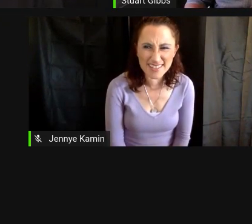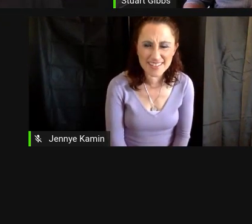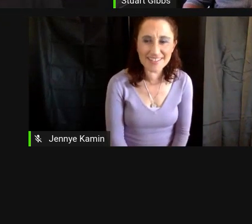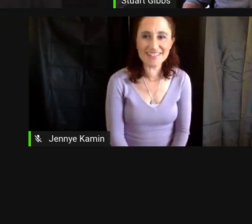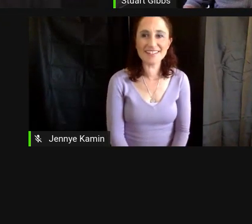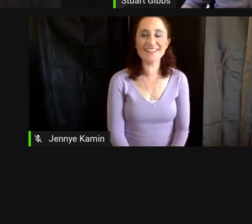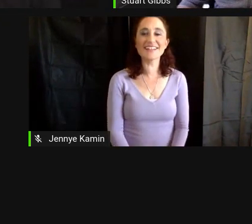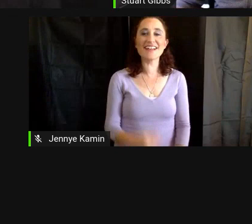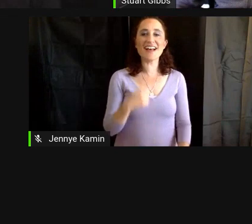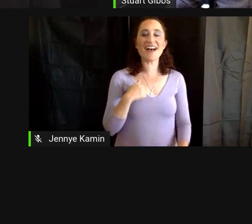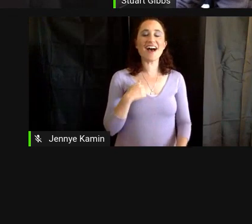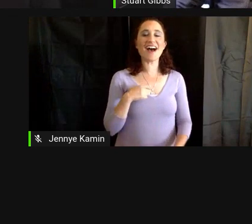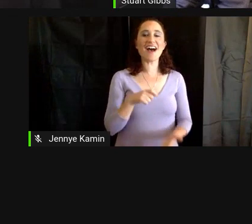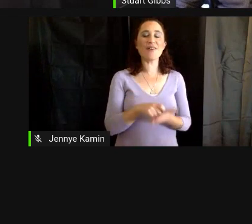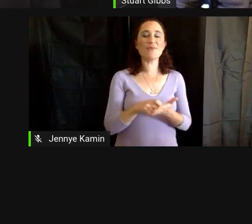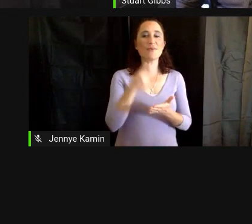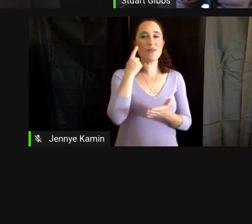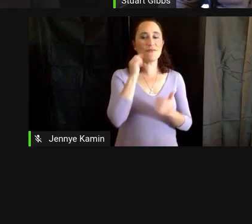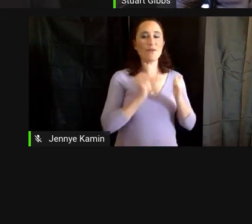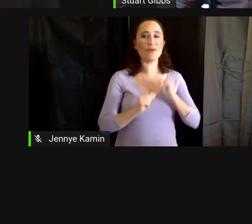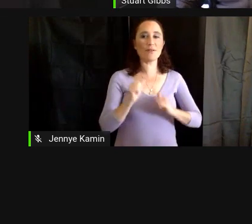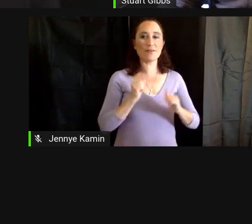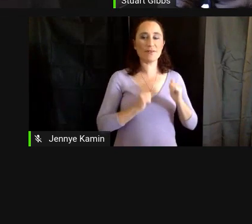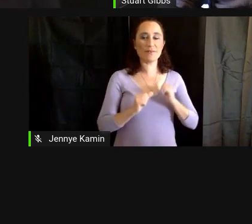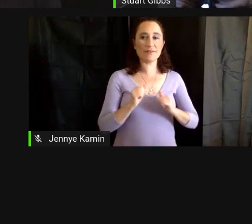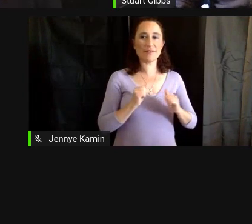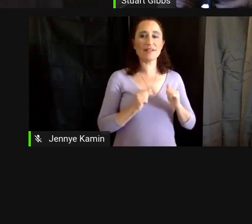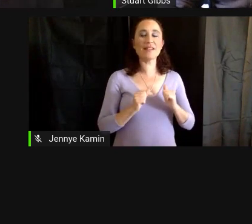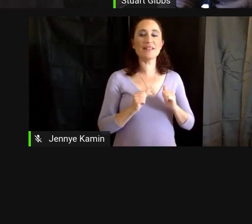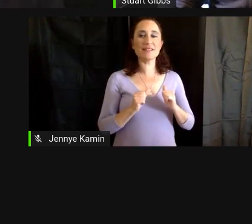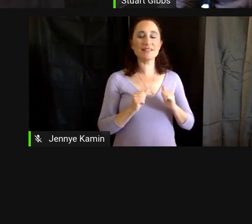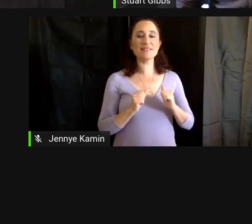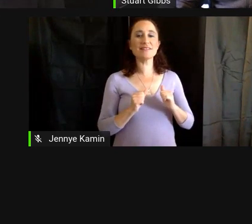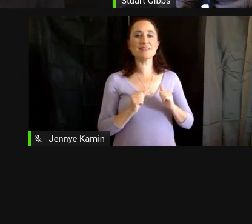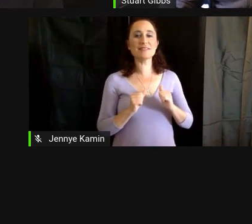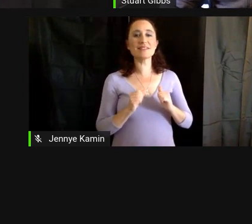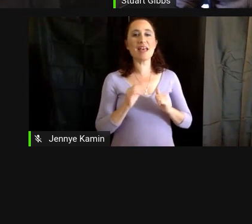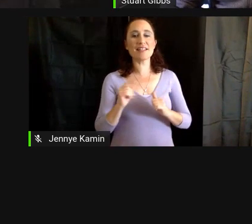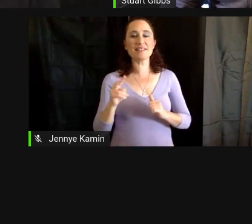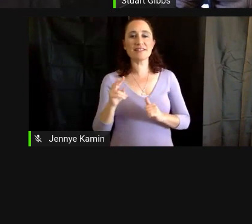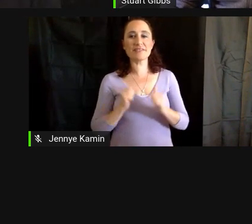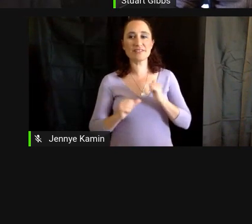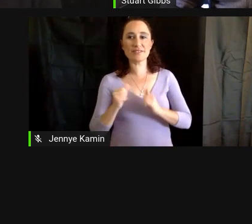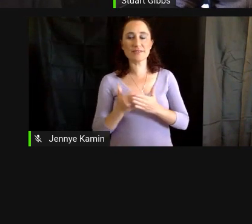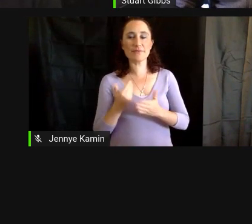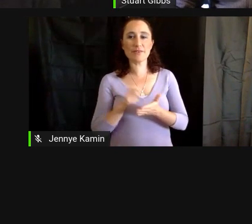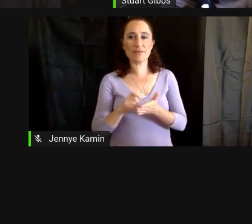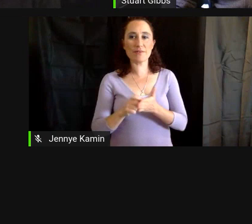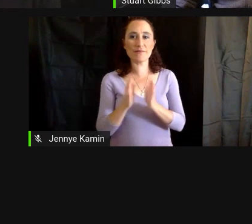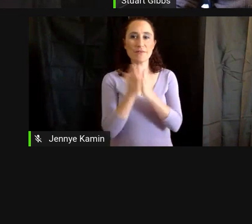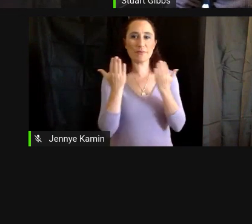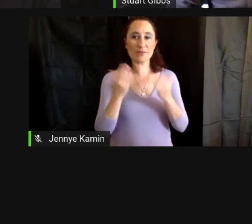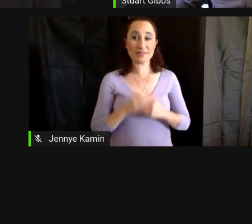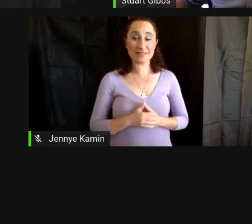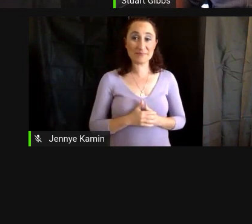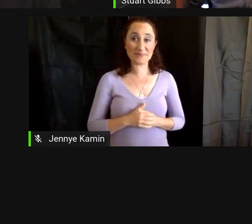was a screenwriter before I created TV shows before I wrote books,